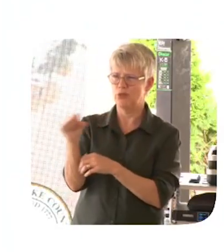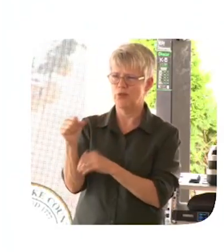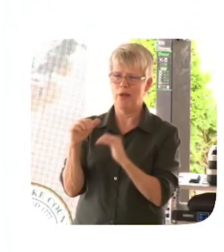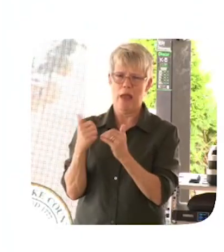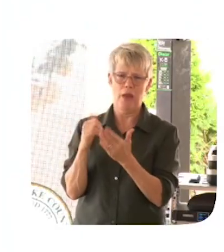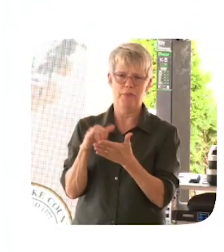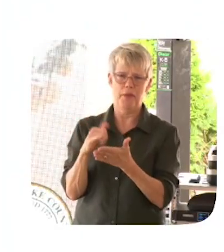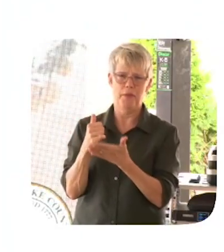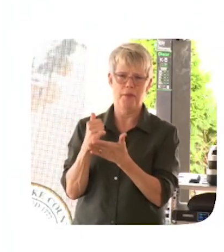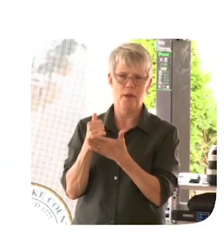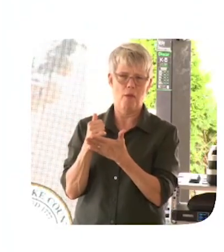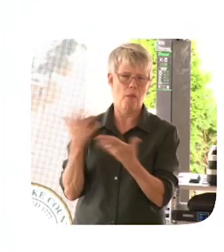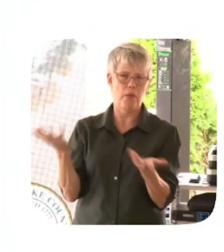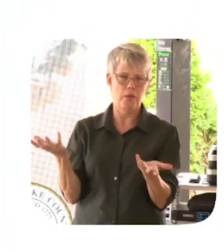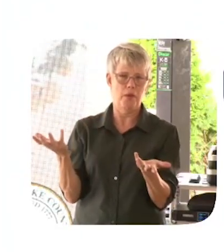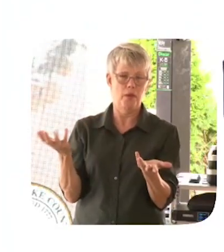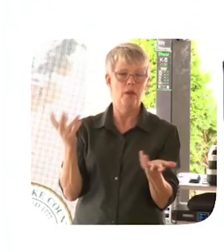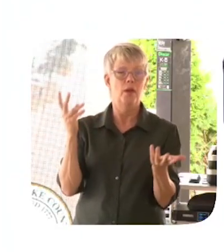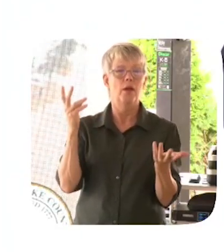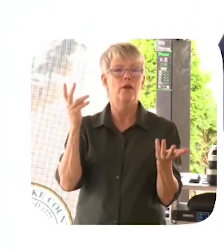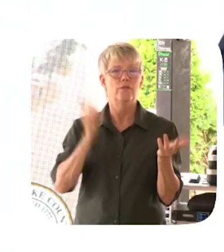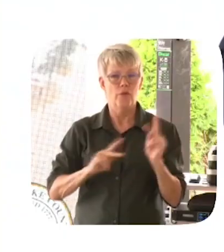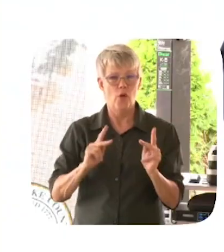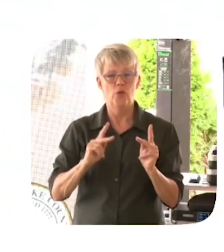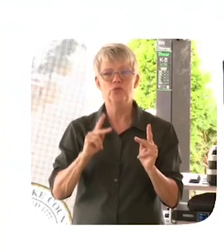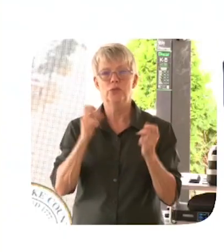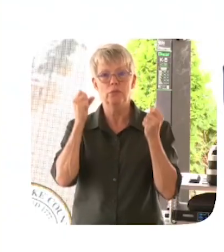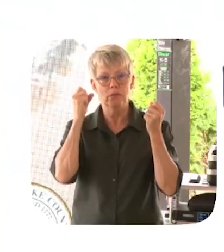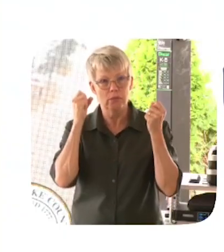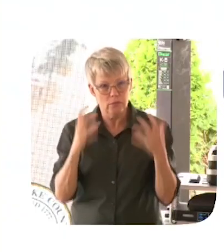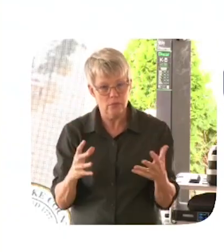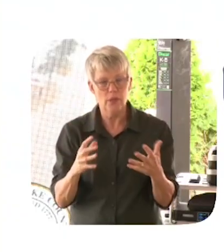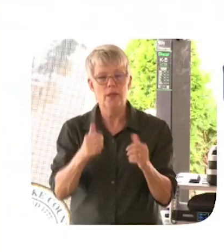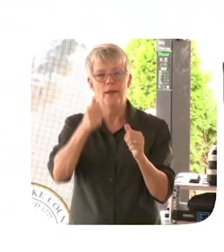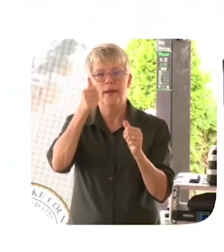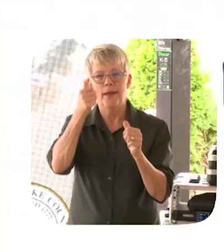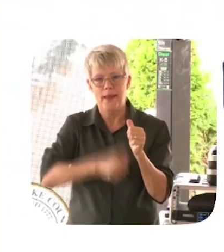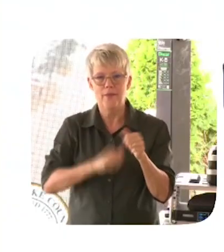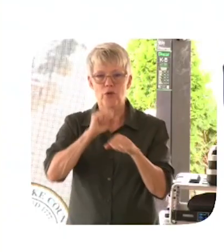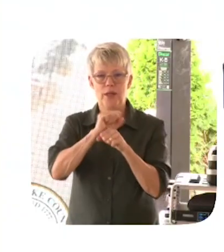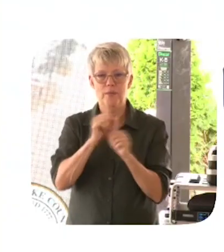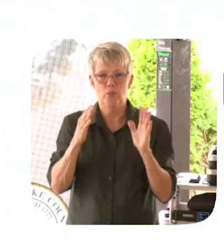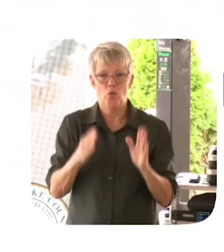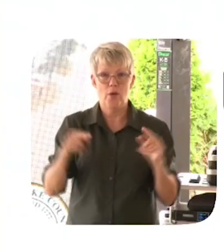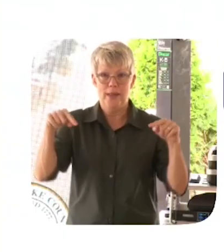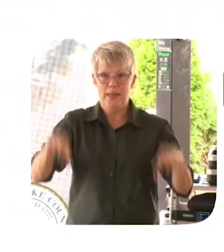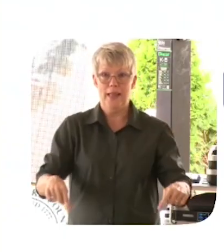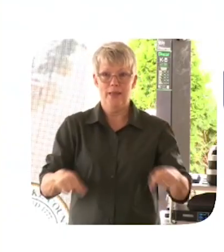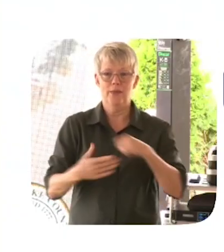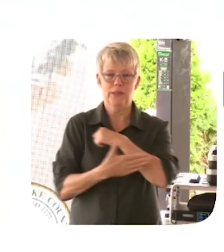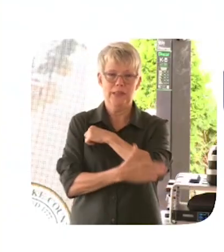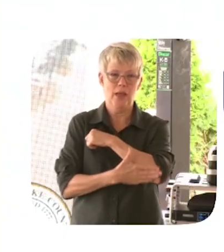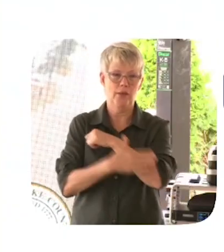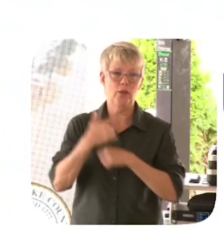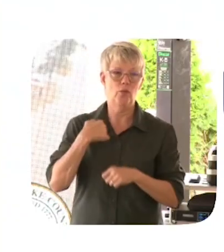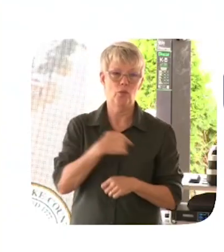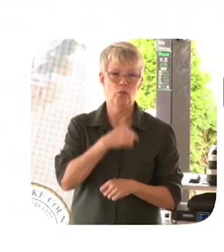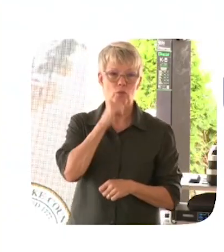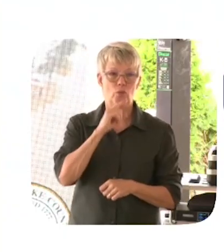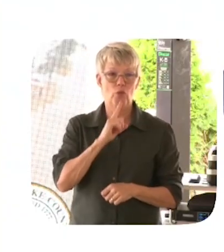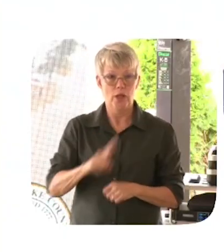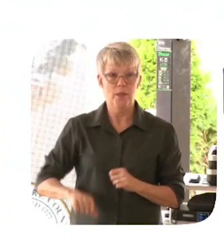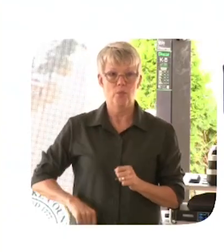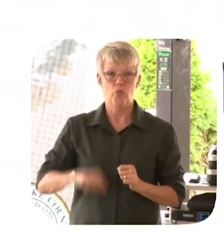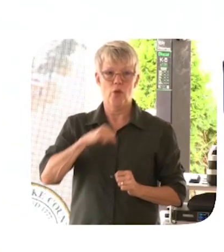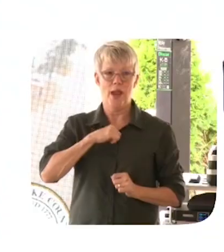those folks help? Folks, just as I mentioned earlier, every employee in this county, and we're so proud of them,